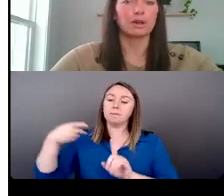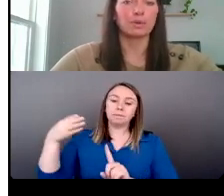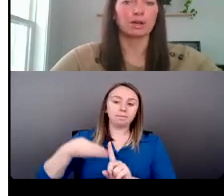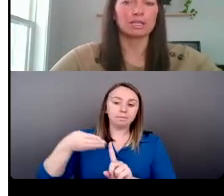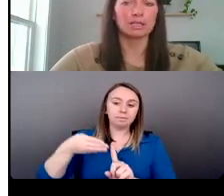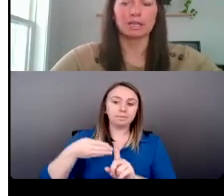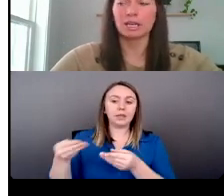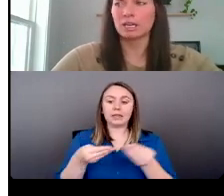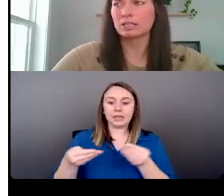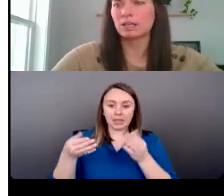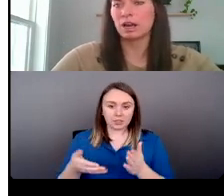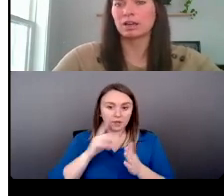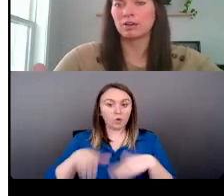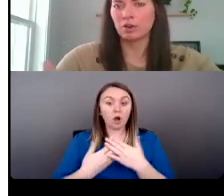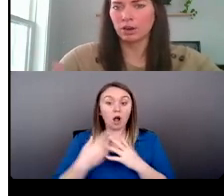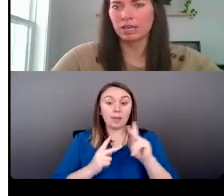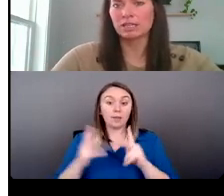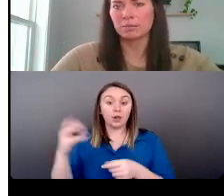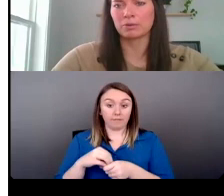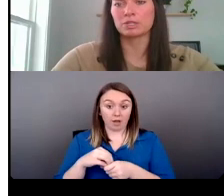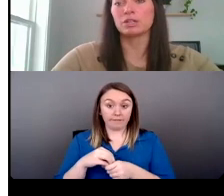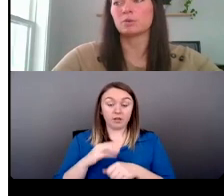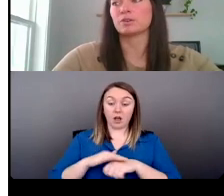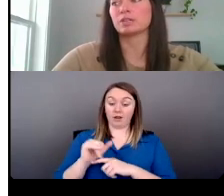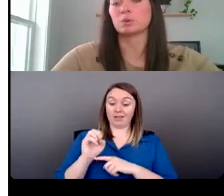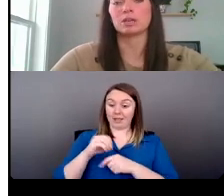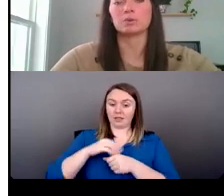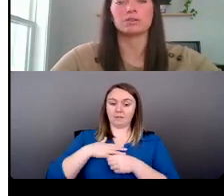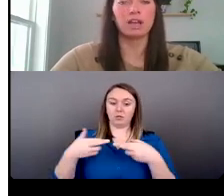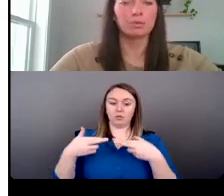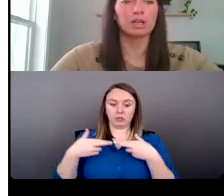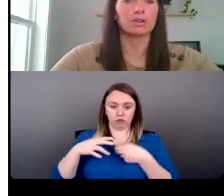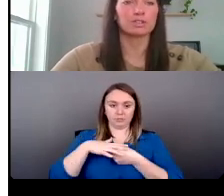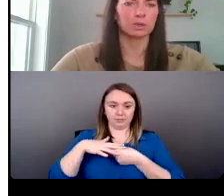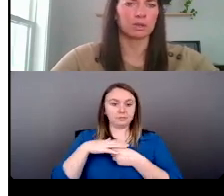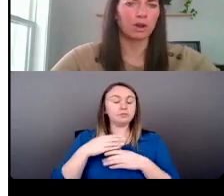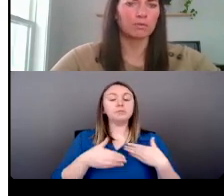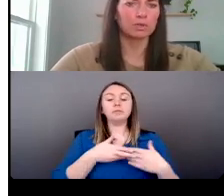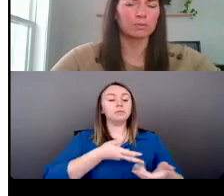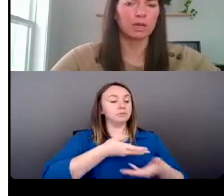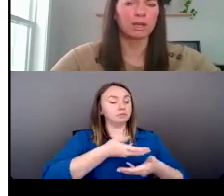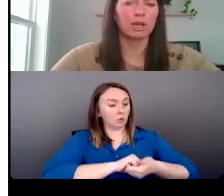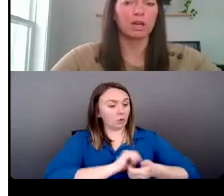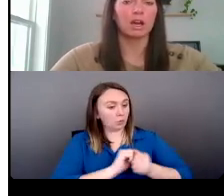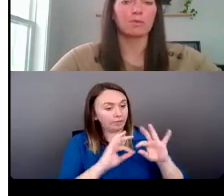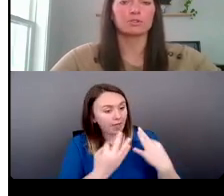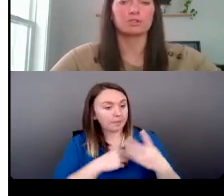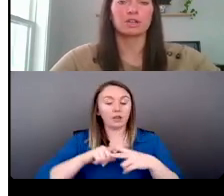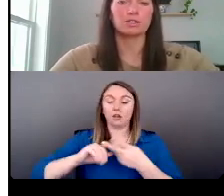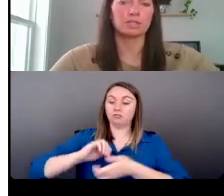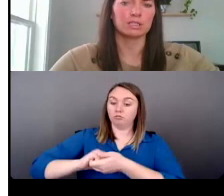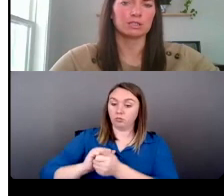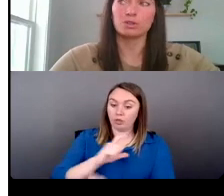involved parties in my case, on a case in my region, whether it's working with the family or if it's working with law enforcement. I'm